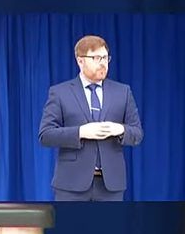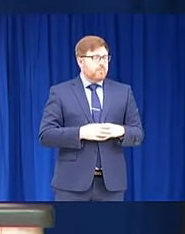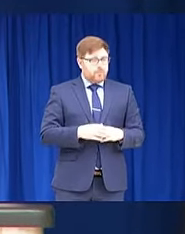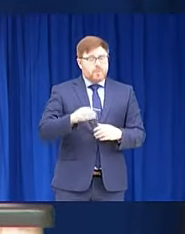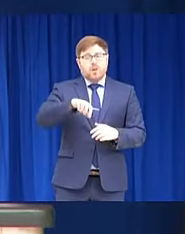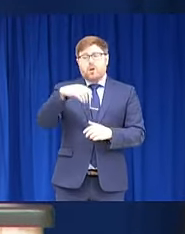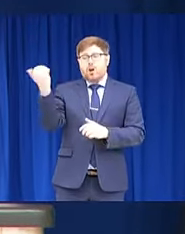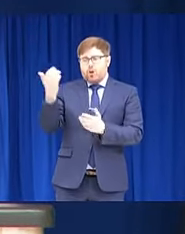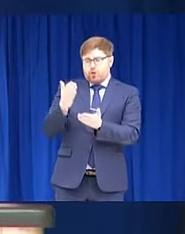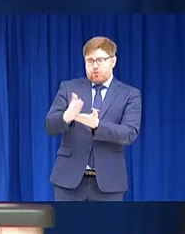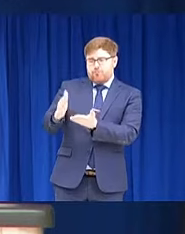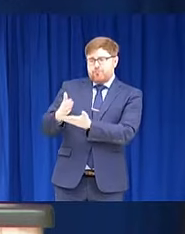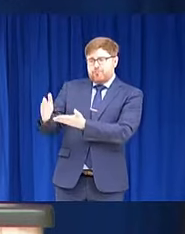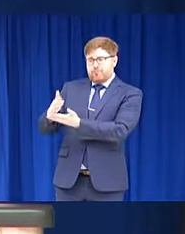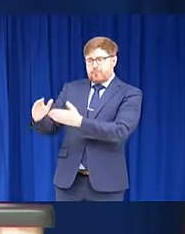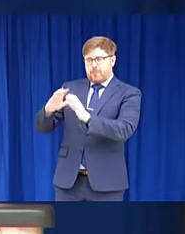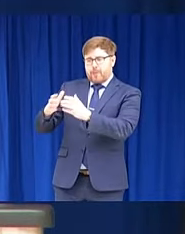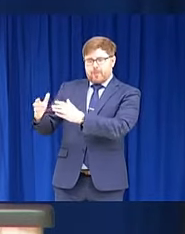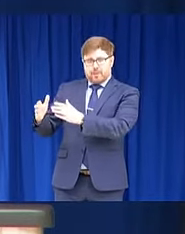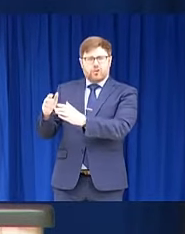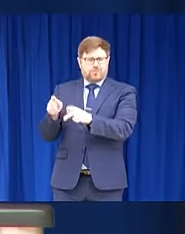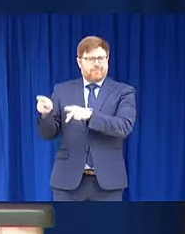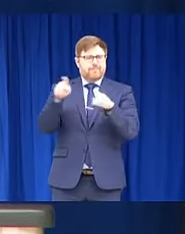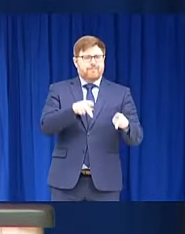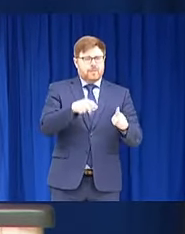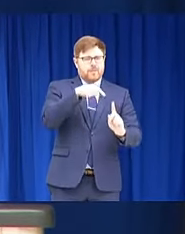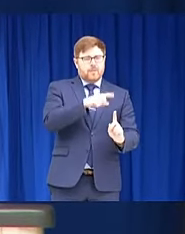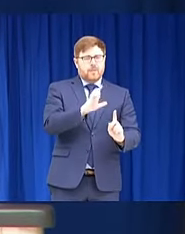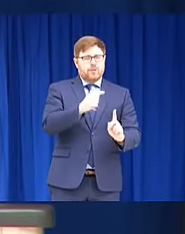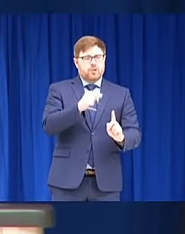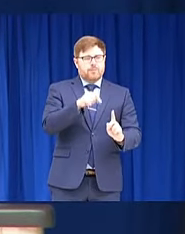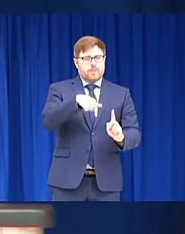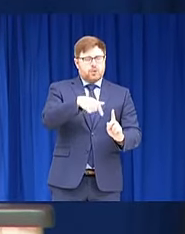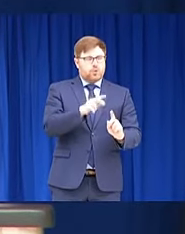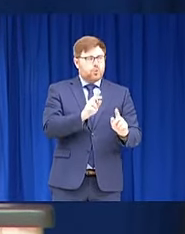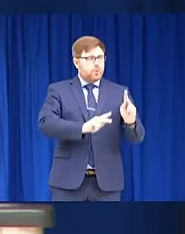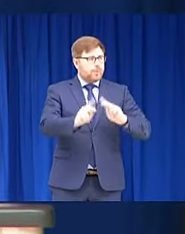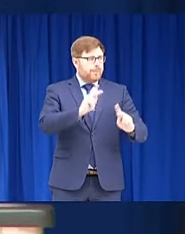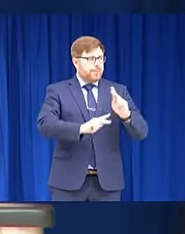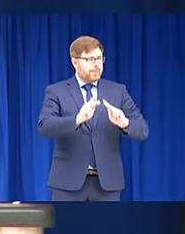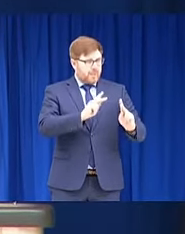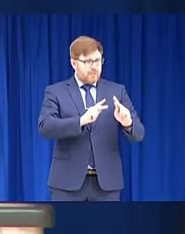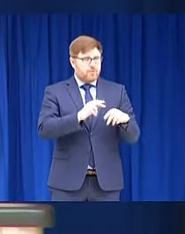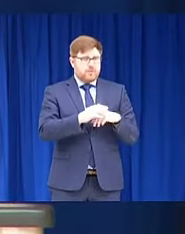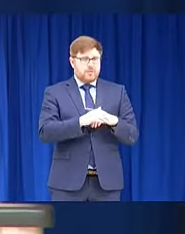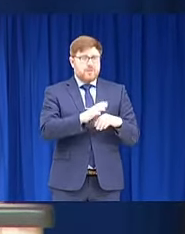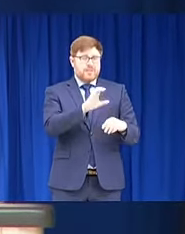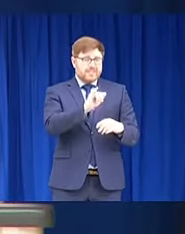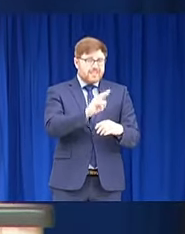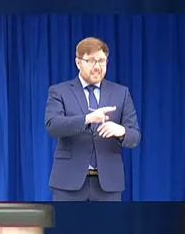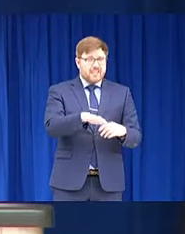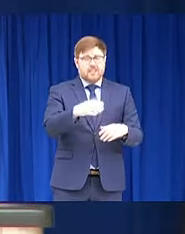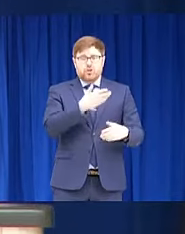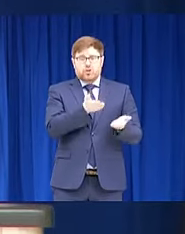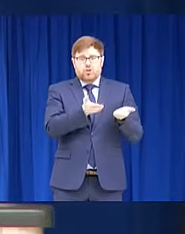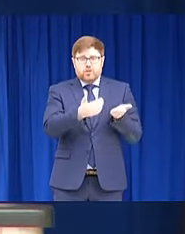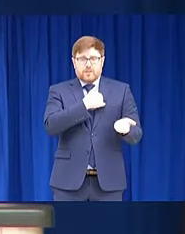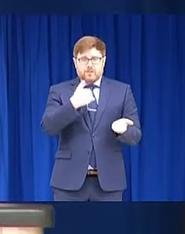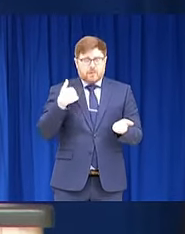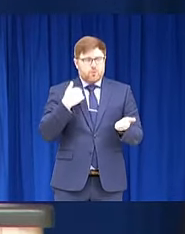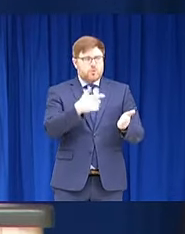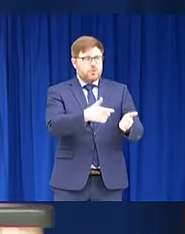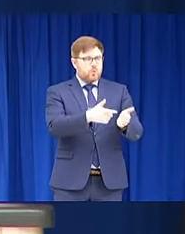underrepresented populations, LGBTQ service members and civilians require equity and workforce